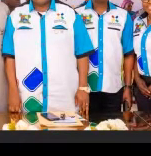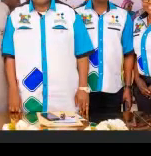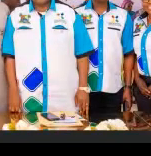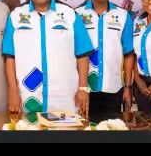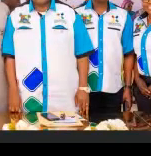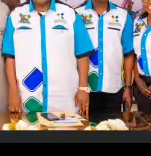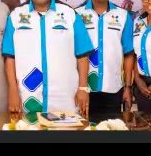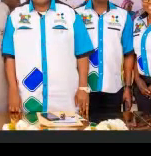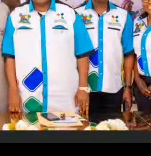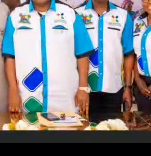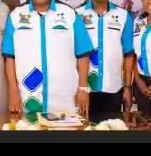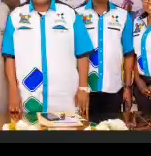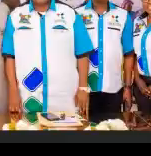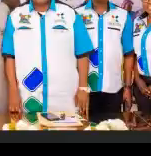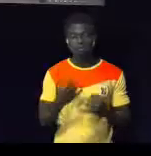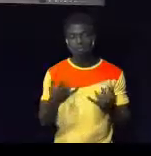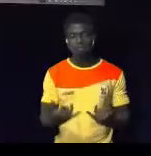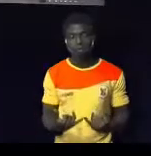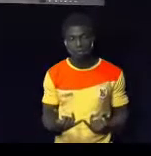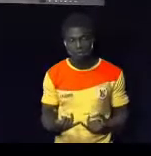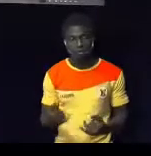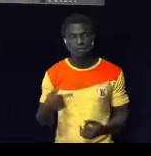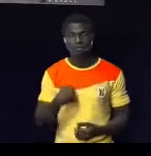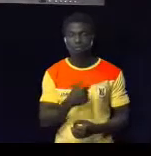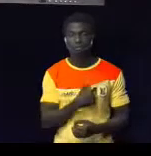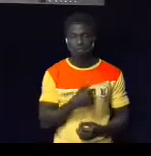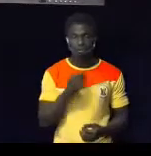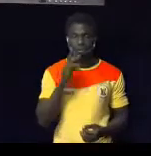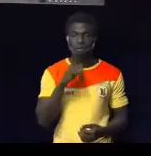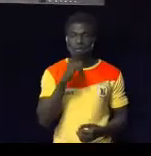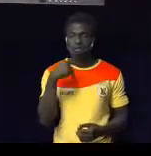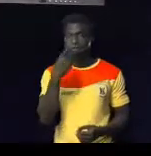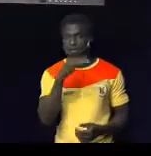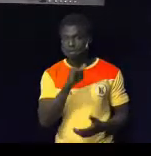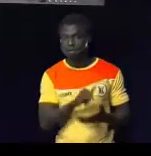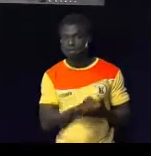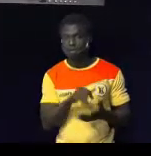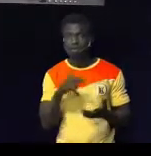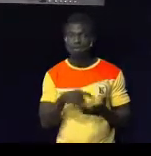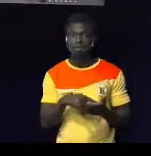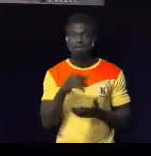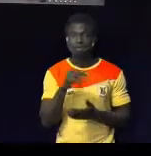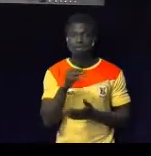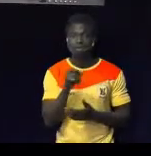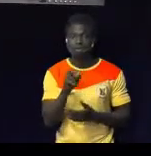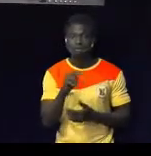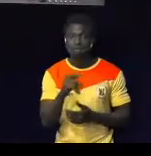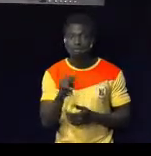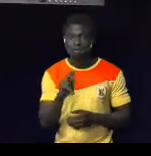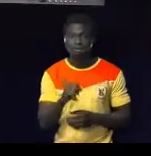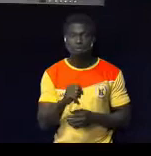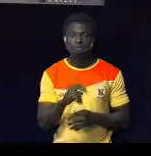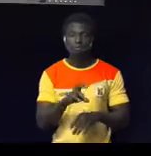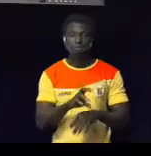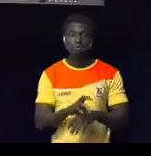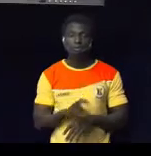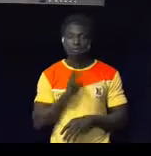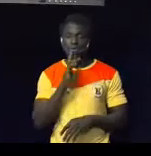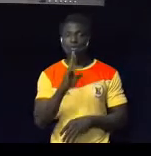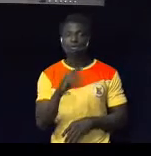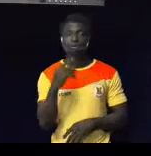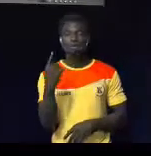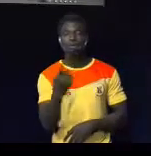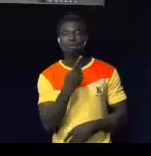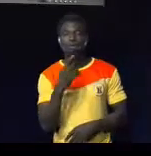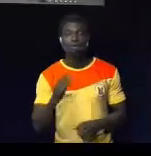is well-structured educational system. Now, we are not saying that these foreign cultures are only